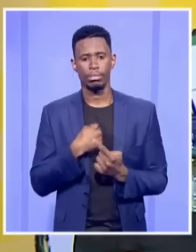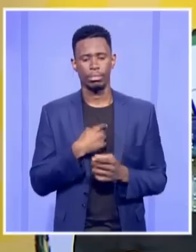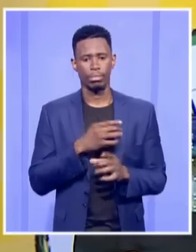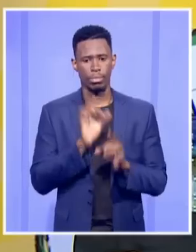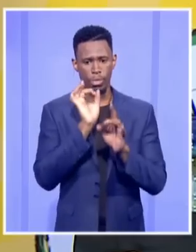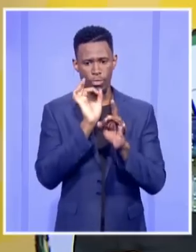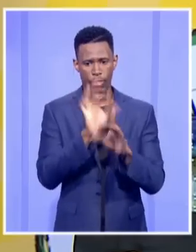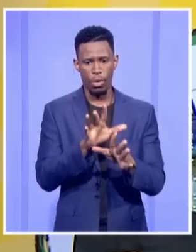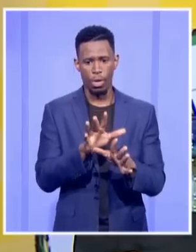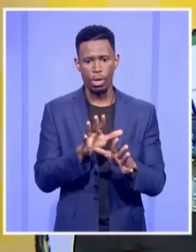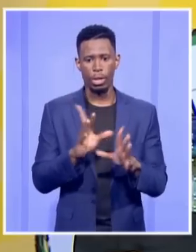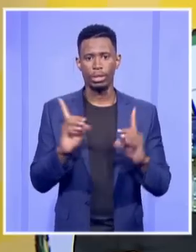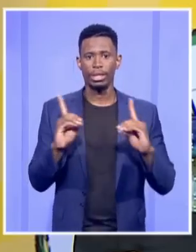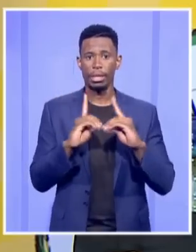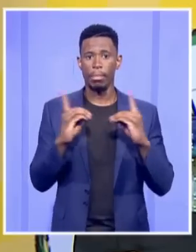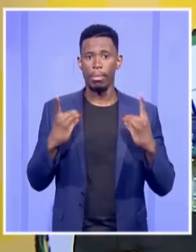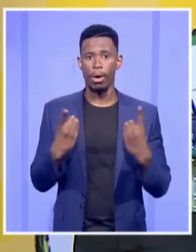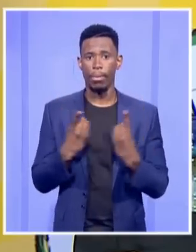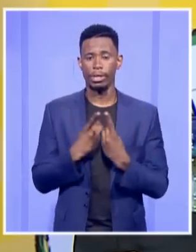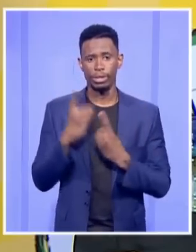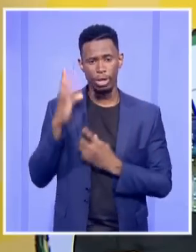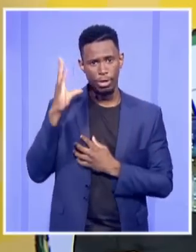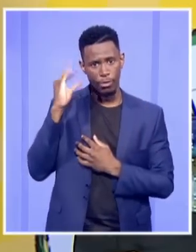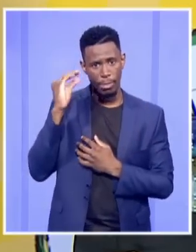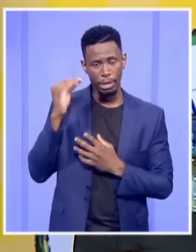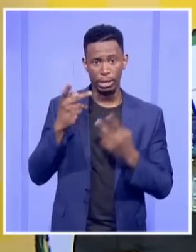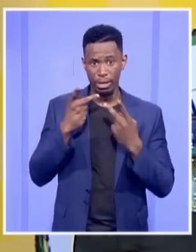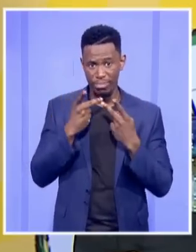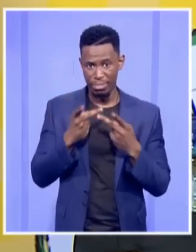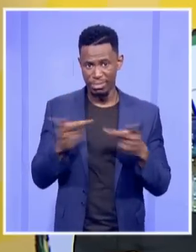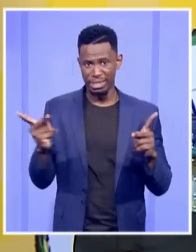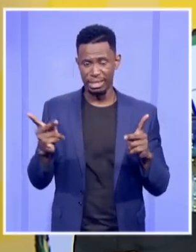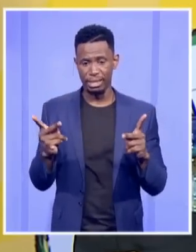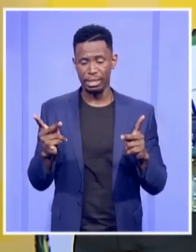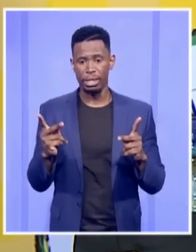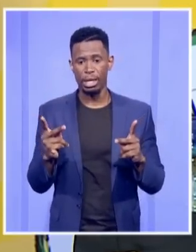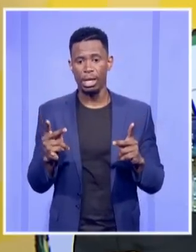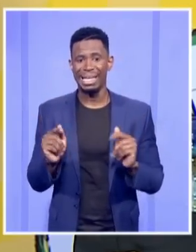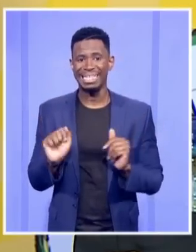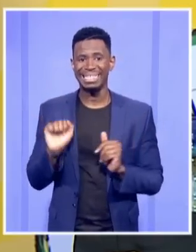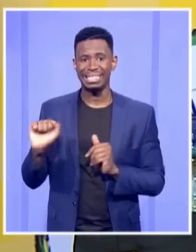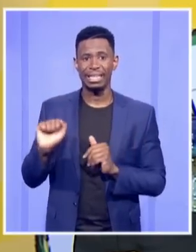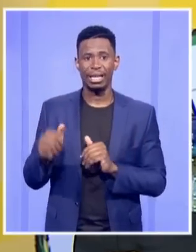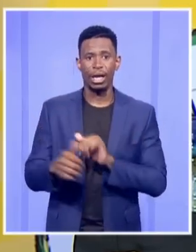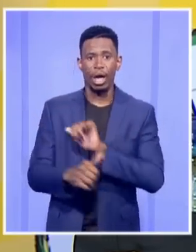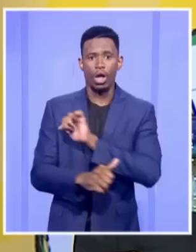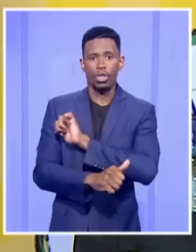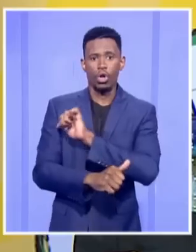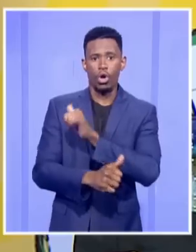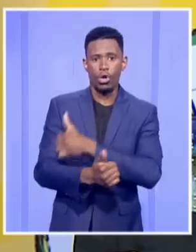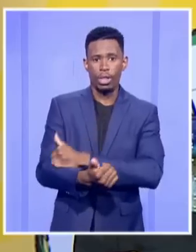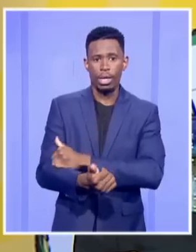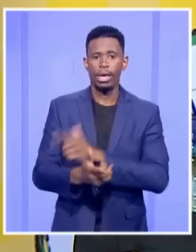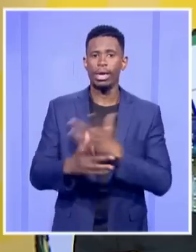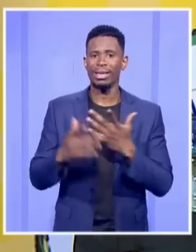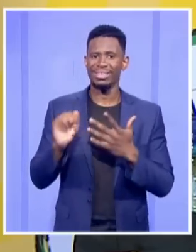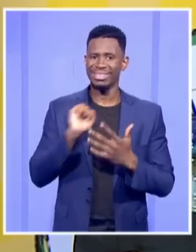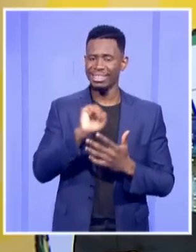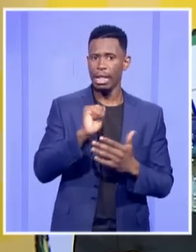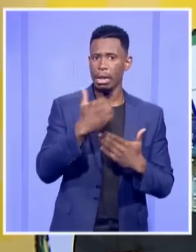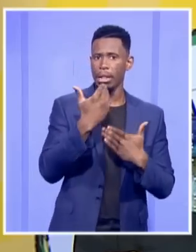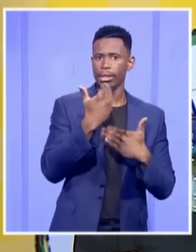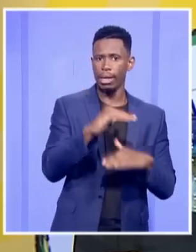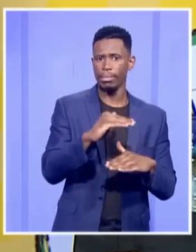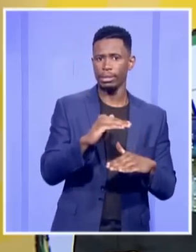that the Department of Information and Publicity, its authority is limited to structures of the ANC